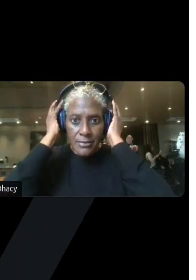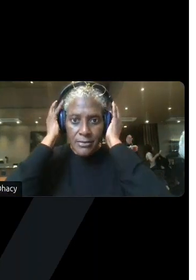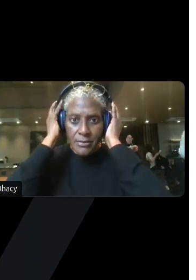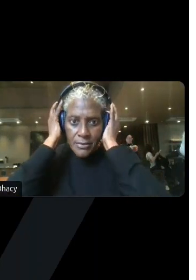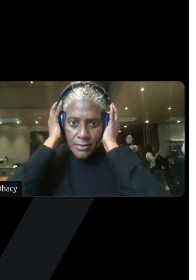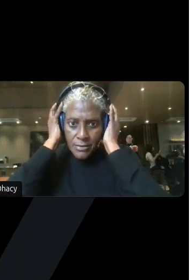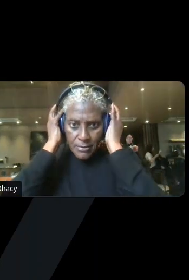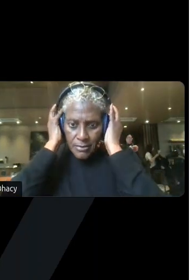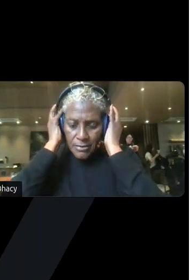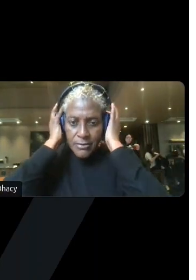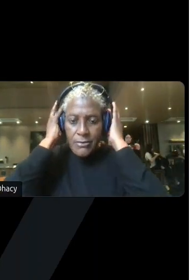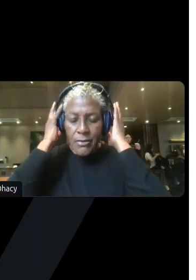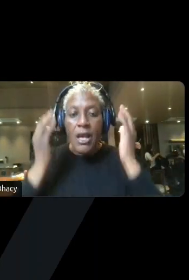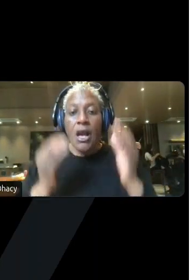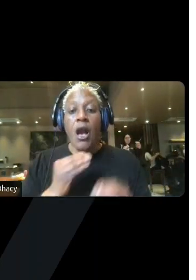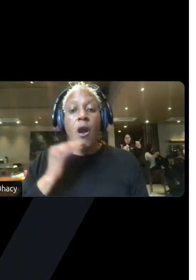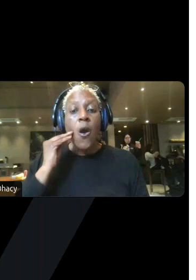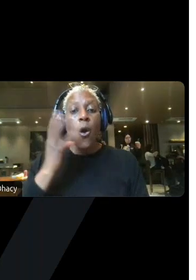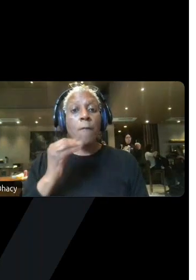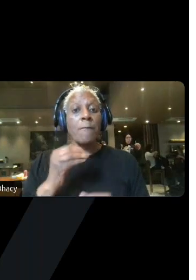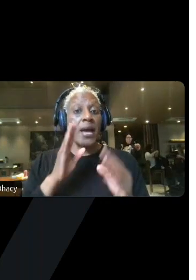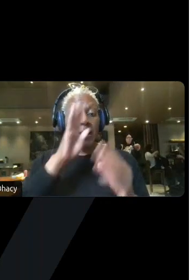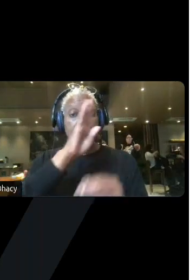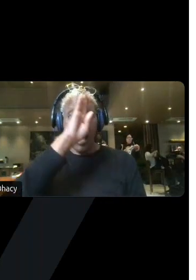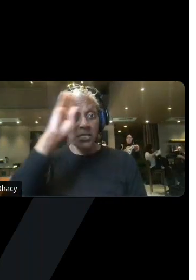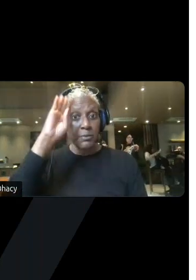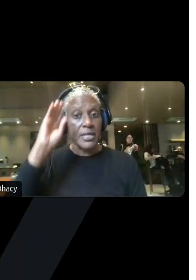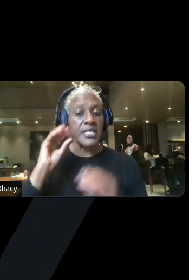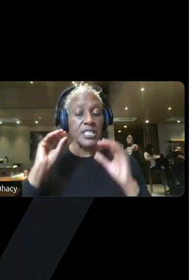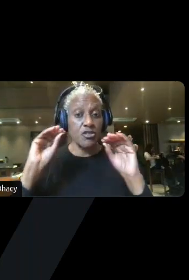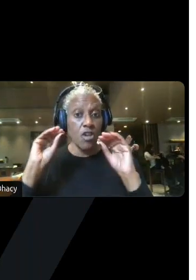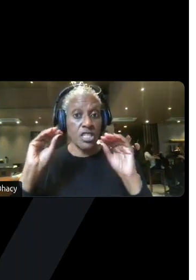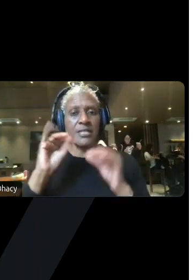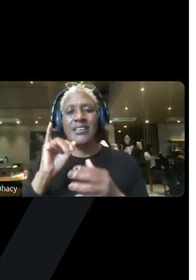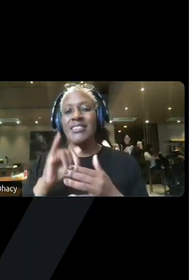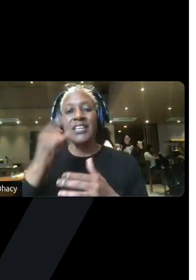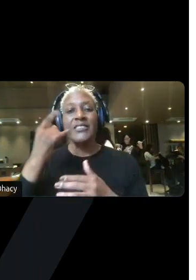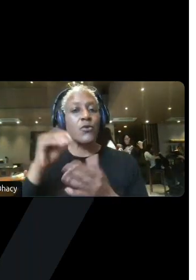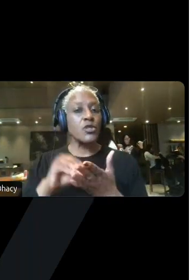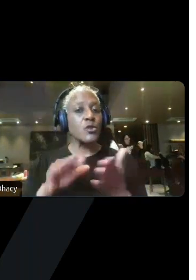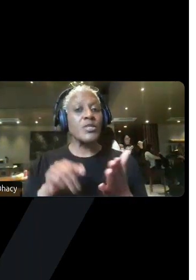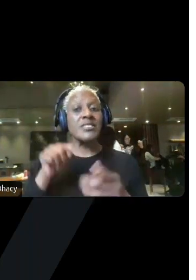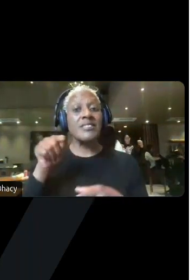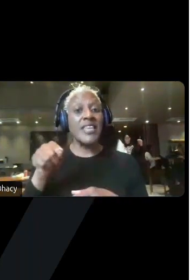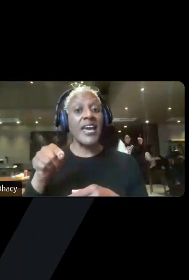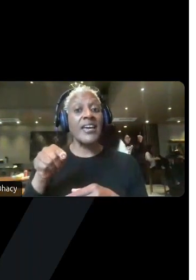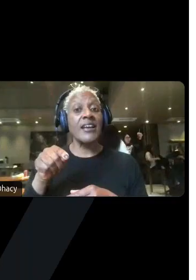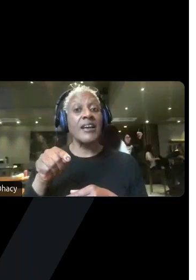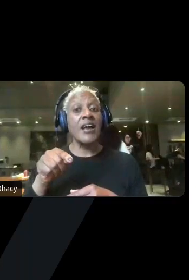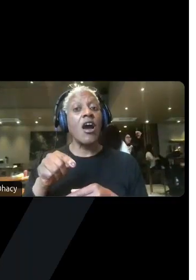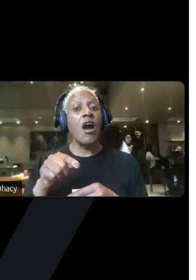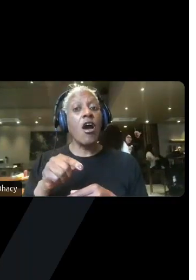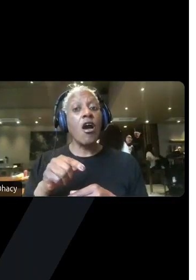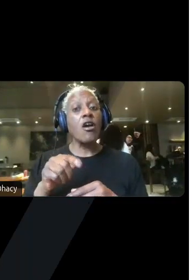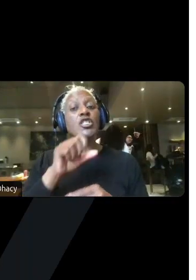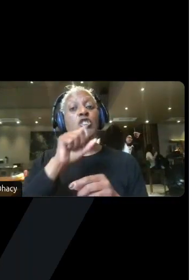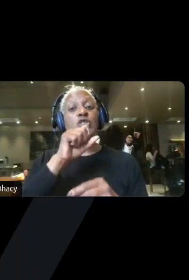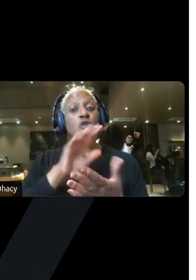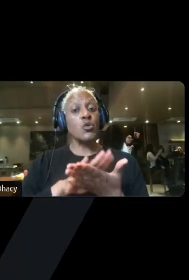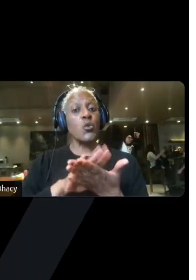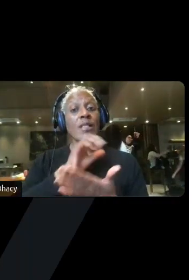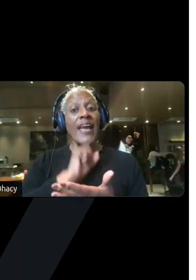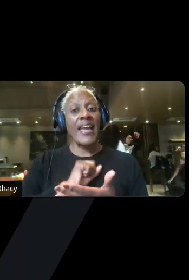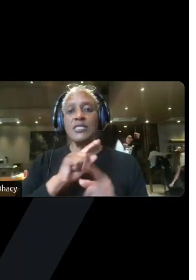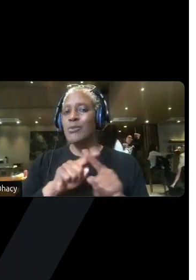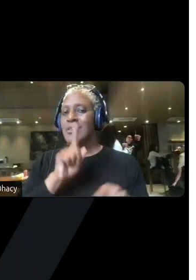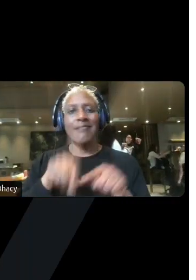Home and hospital instruction. This is a service for students who are school-aged and unable to attend school due